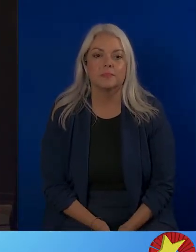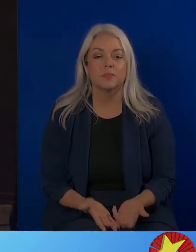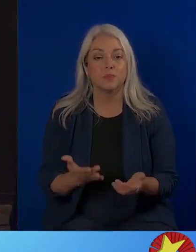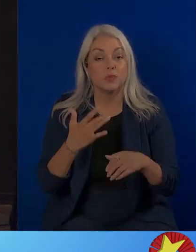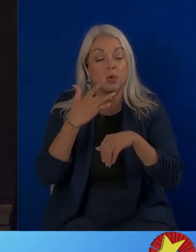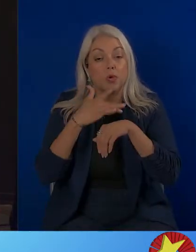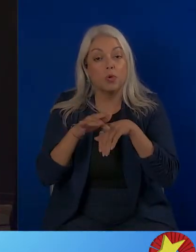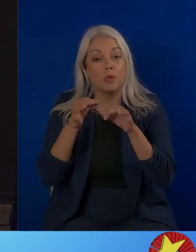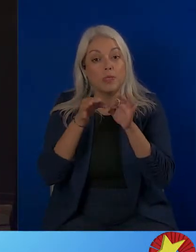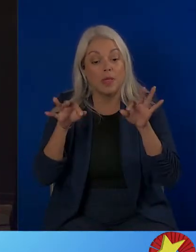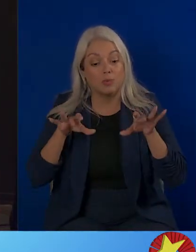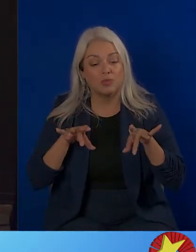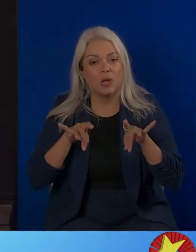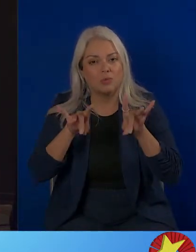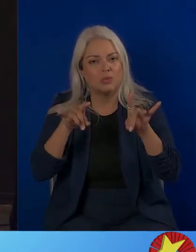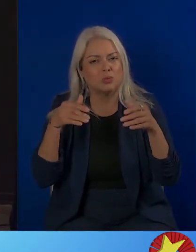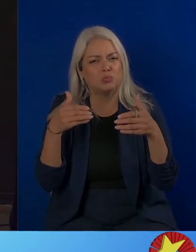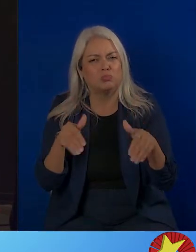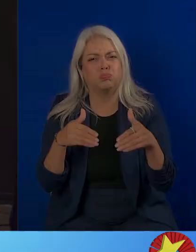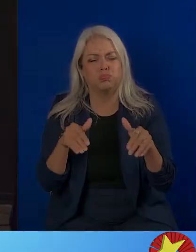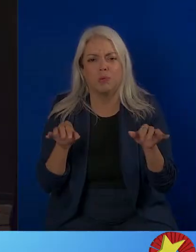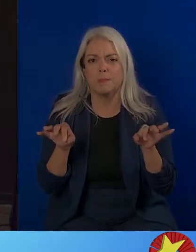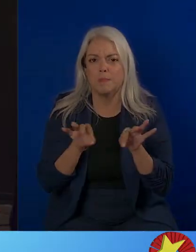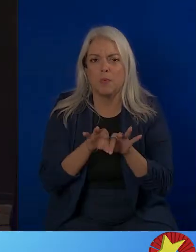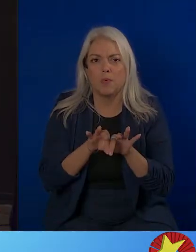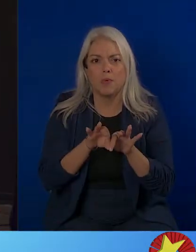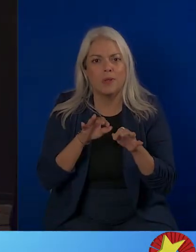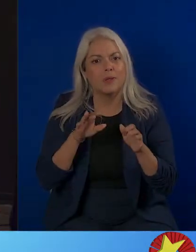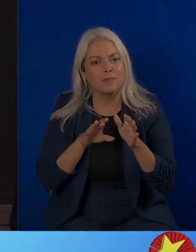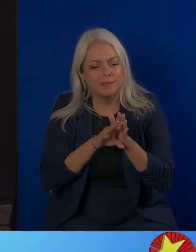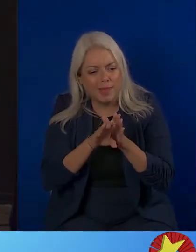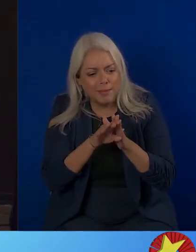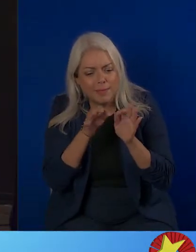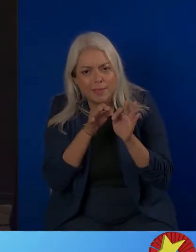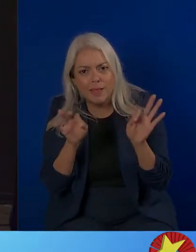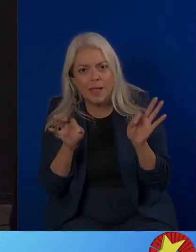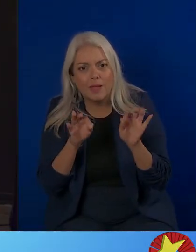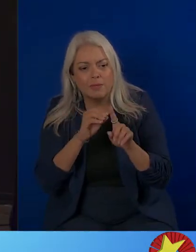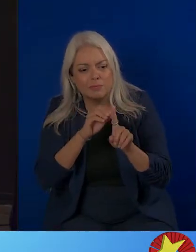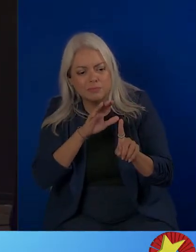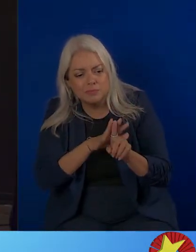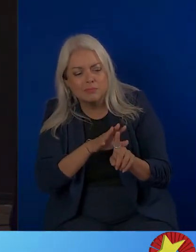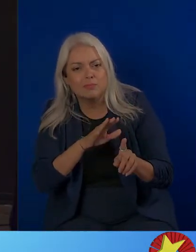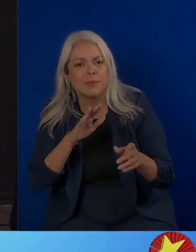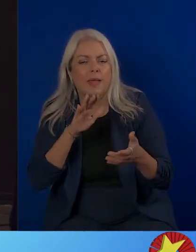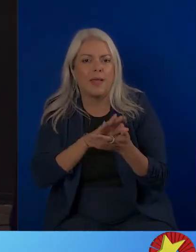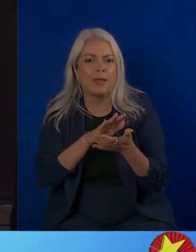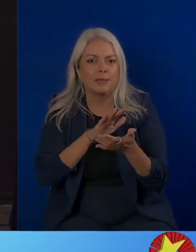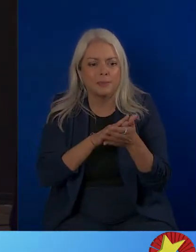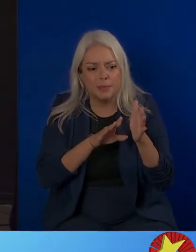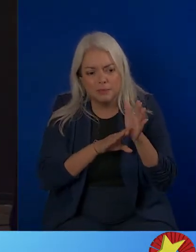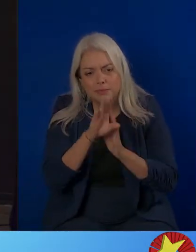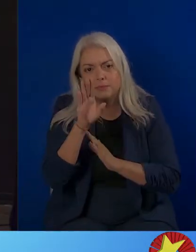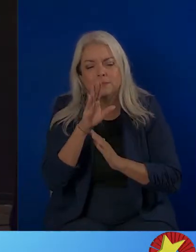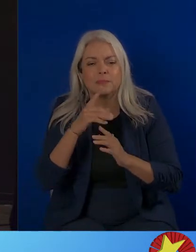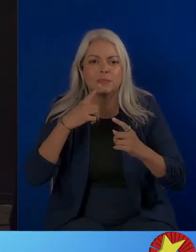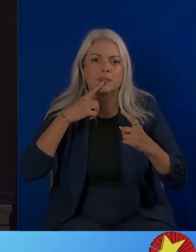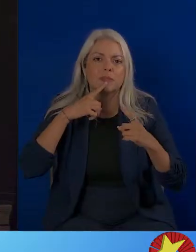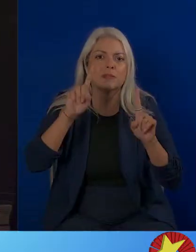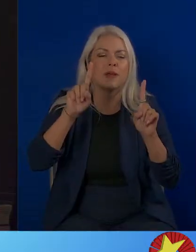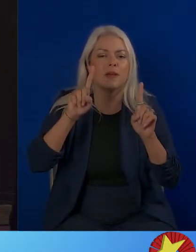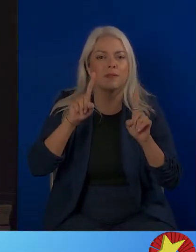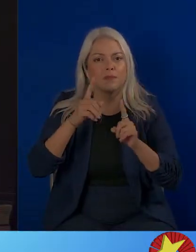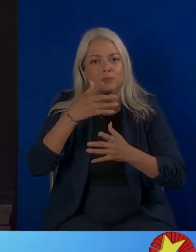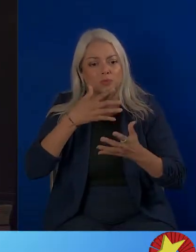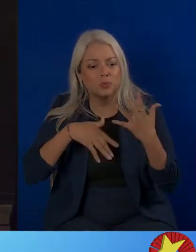language acquisition, language development, academic growth and success, social